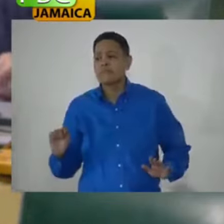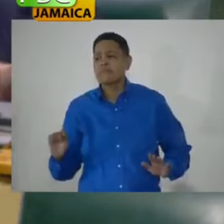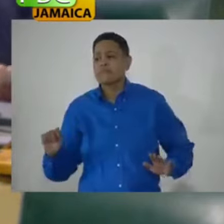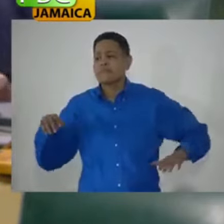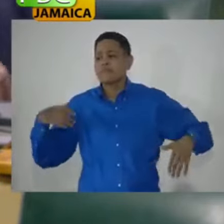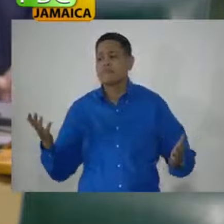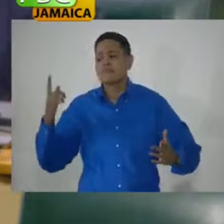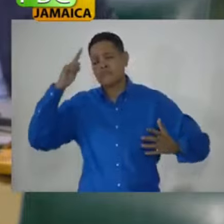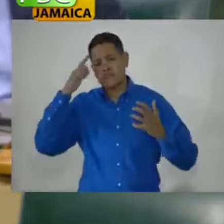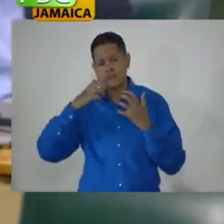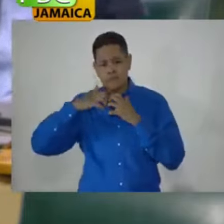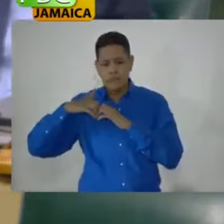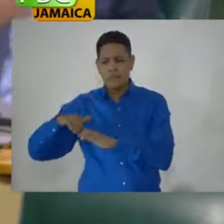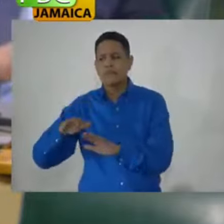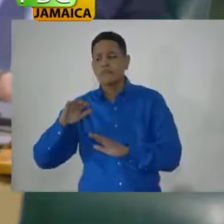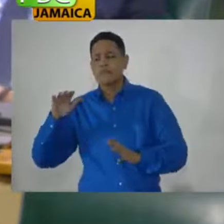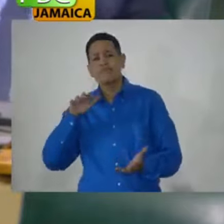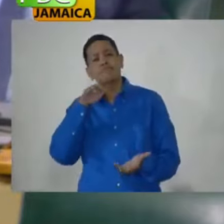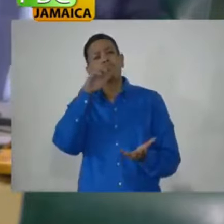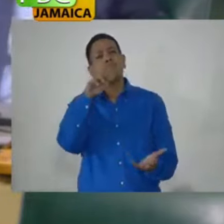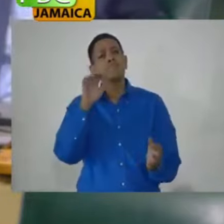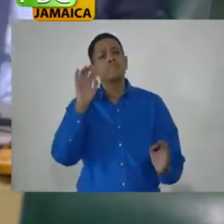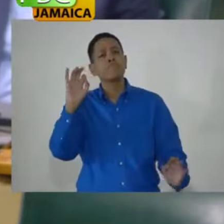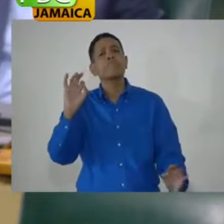a coherent package.